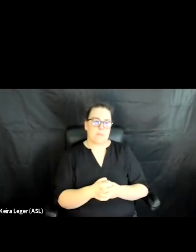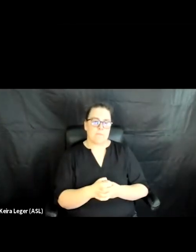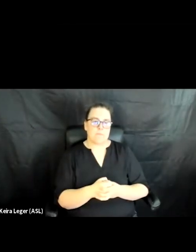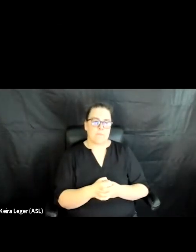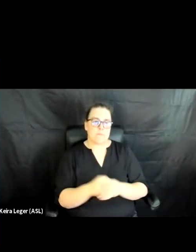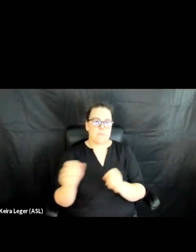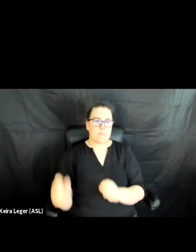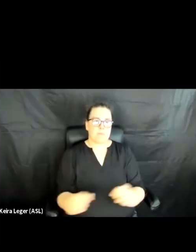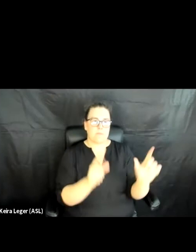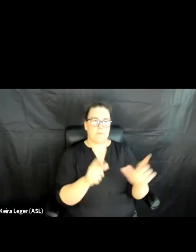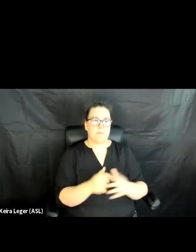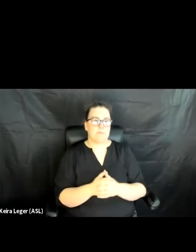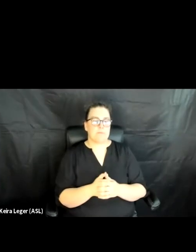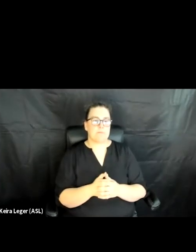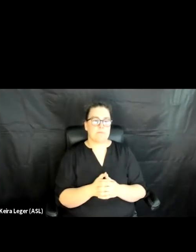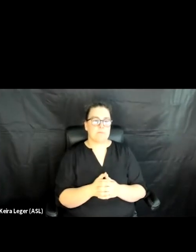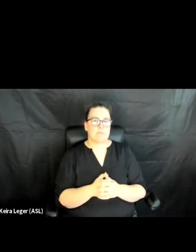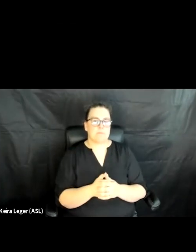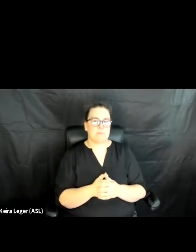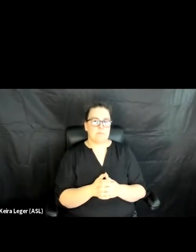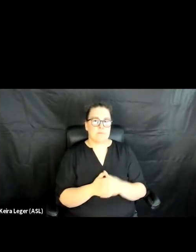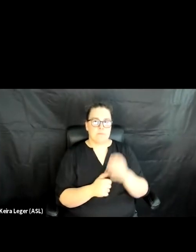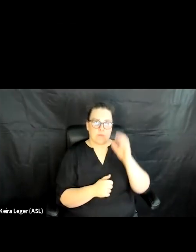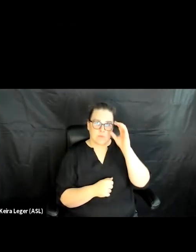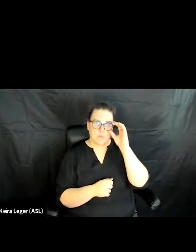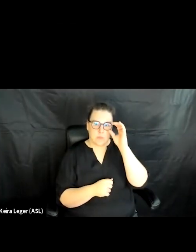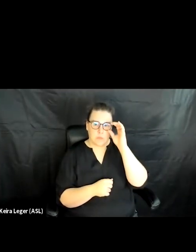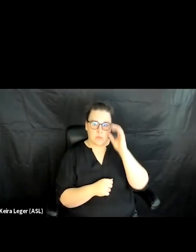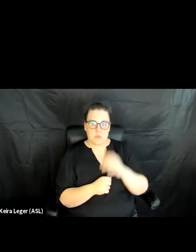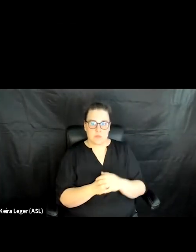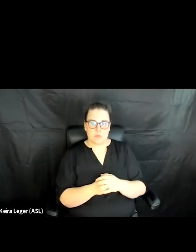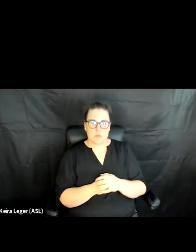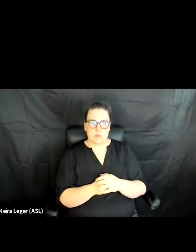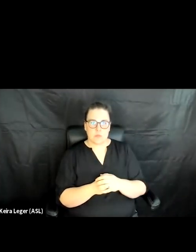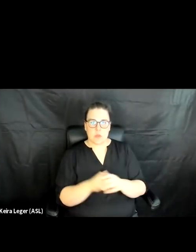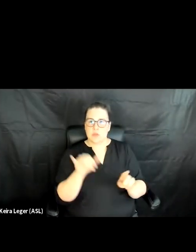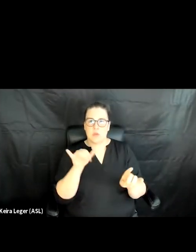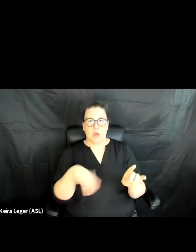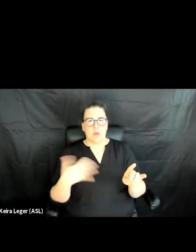slide. So as Elise said, this is unparalleled